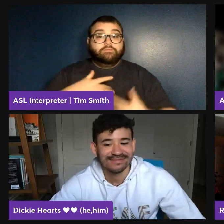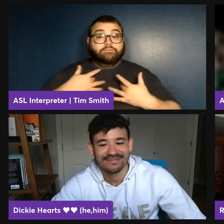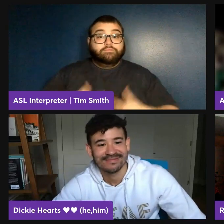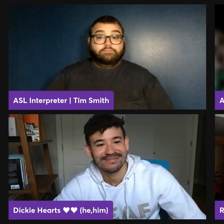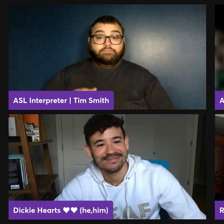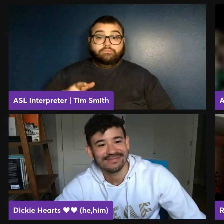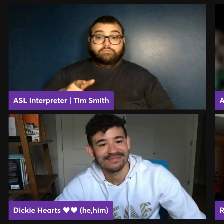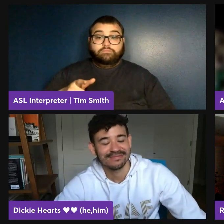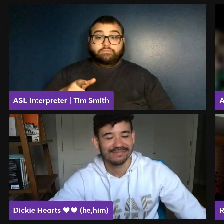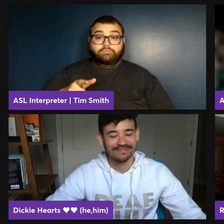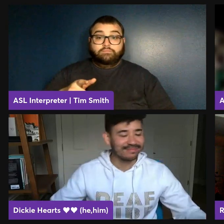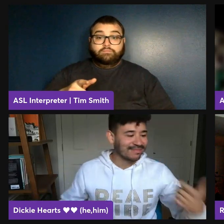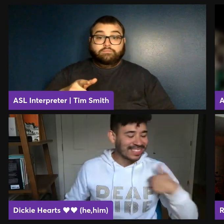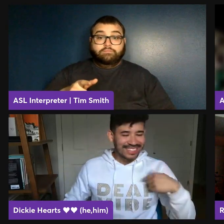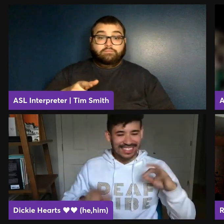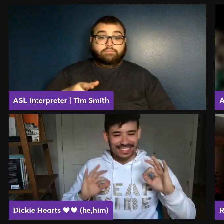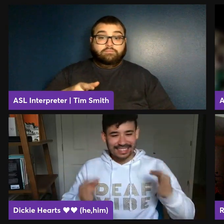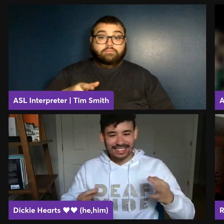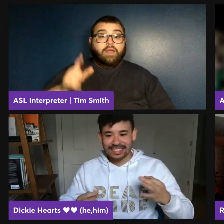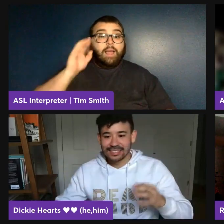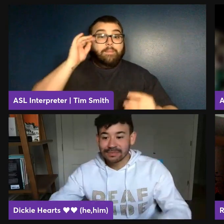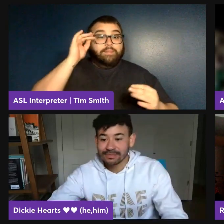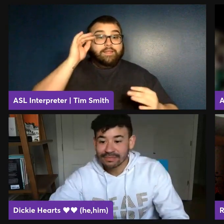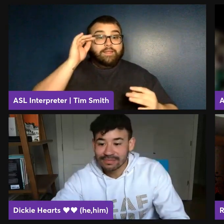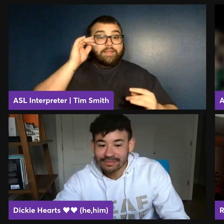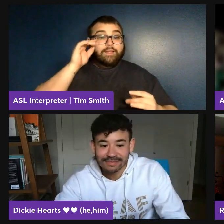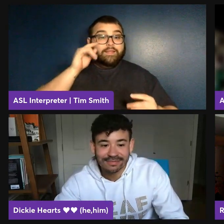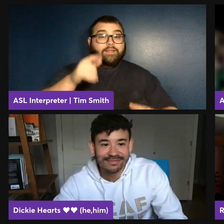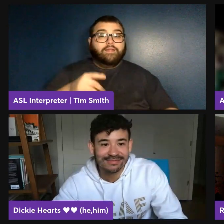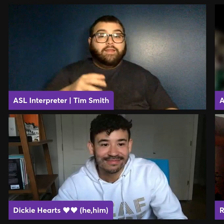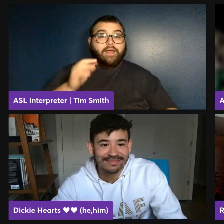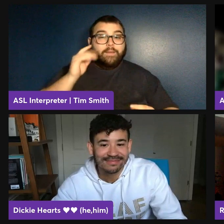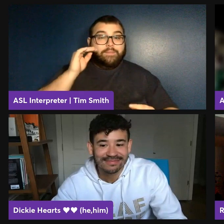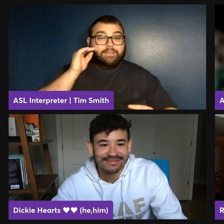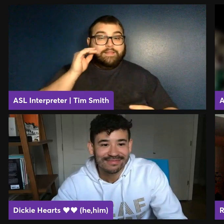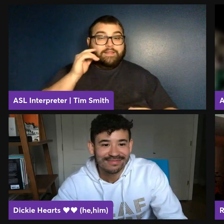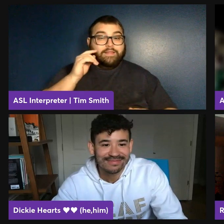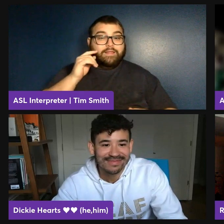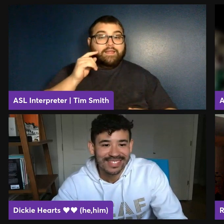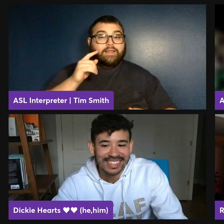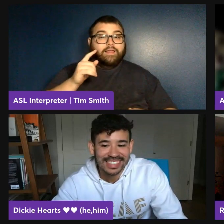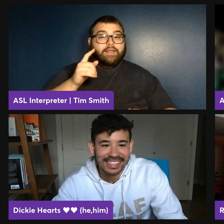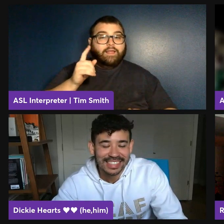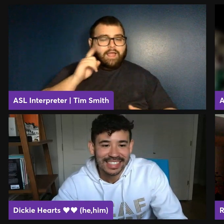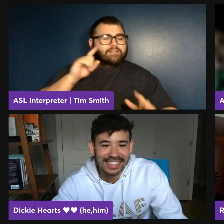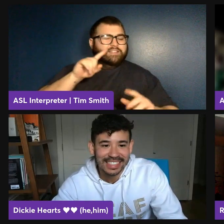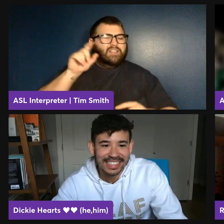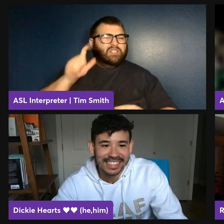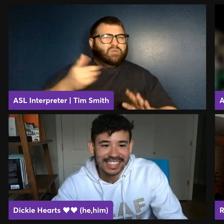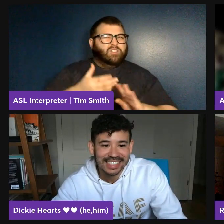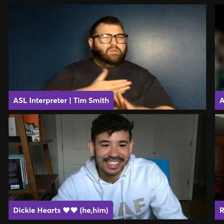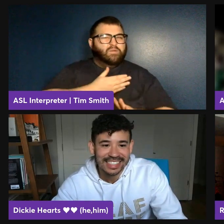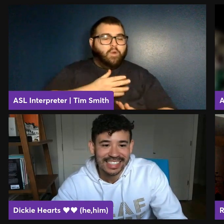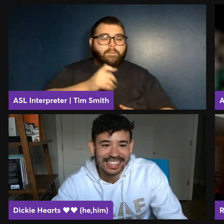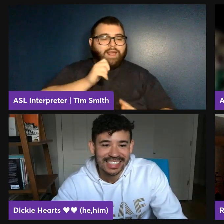Dickie? I'm thinking, I'm brainstorming. I did get the questions in advance, but this is not